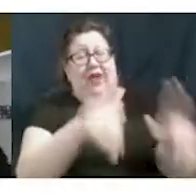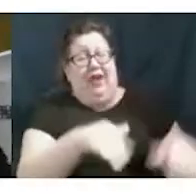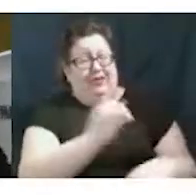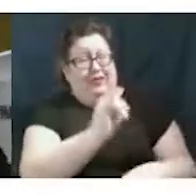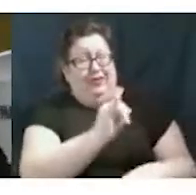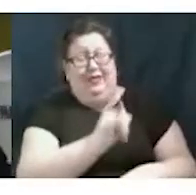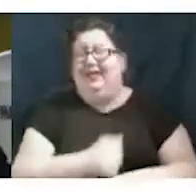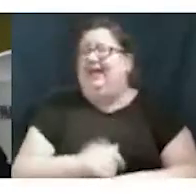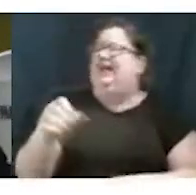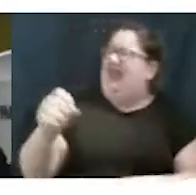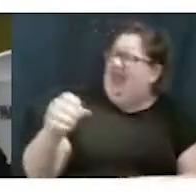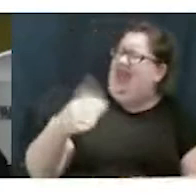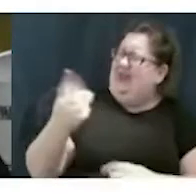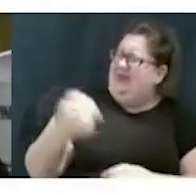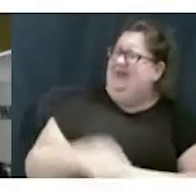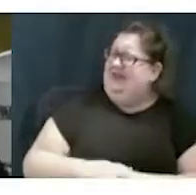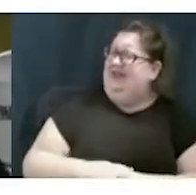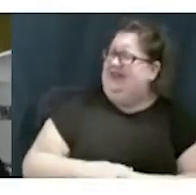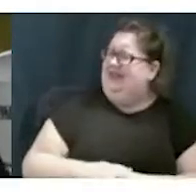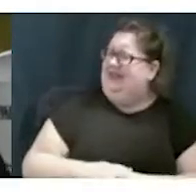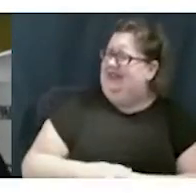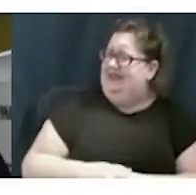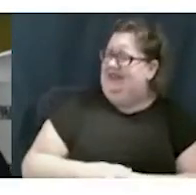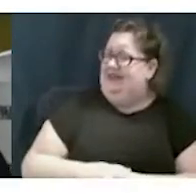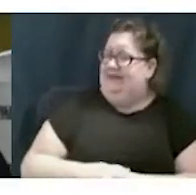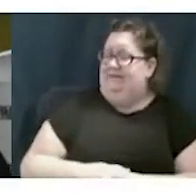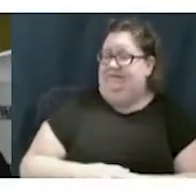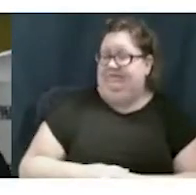I do. Yeah, F1 and F2.